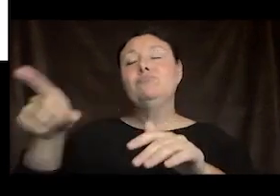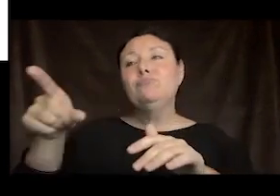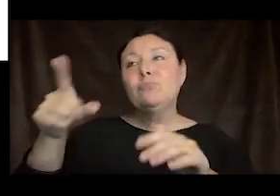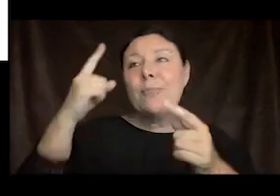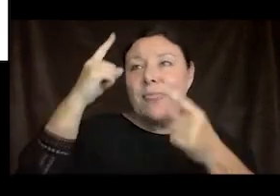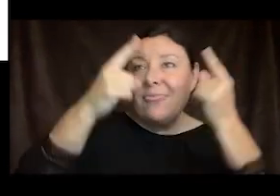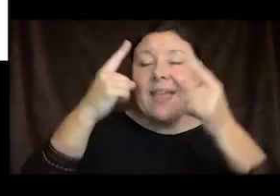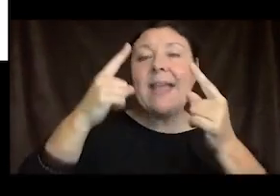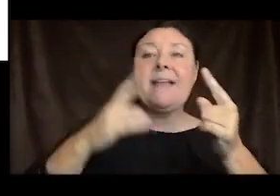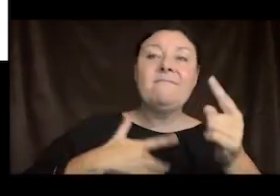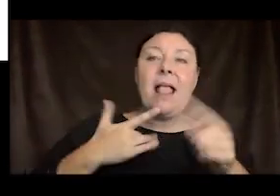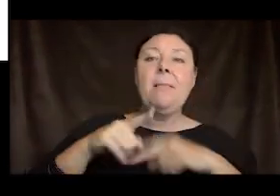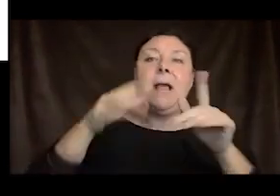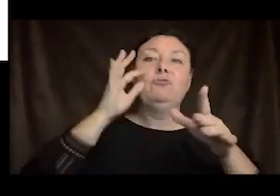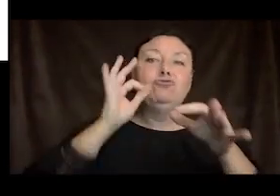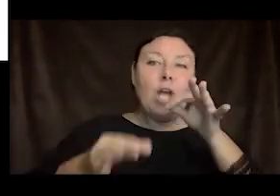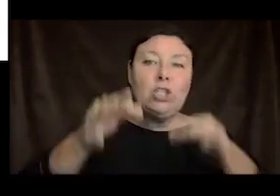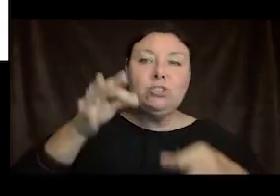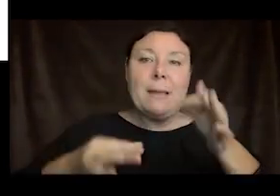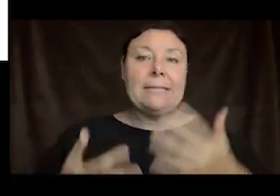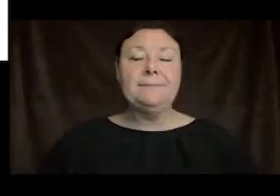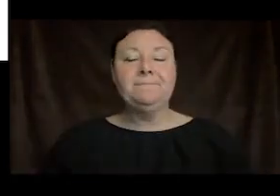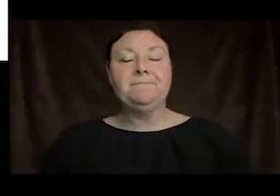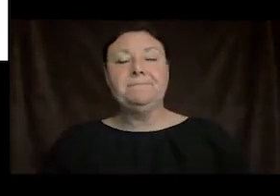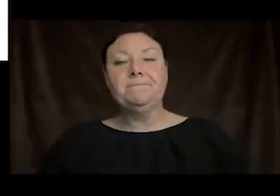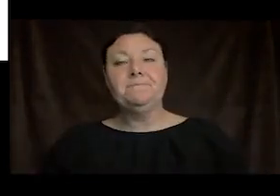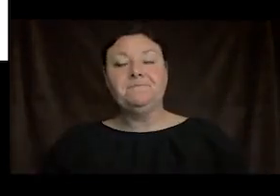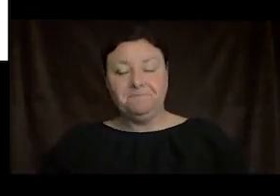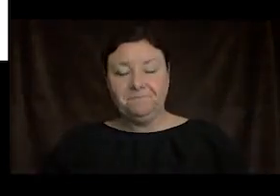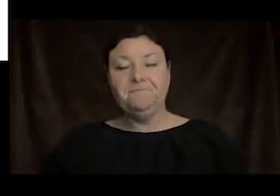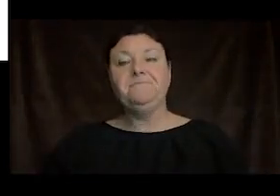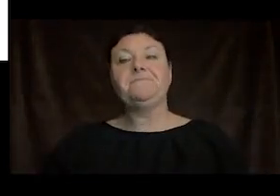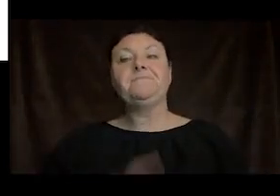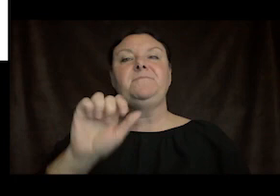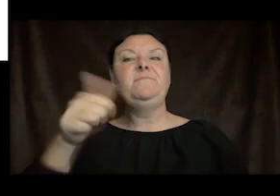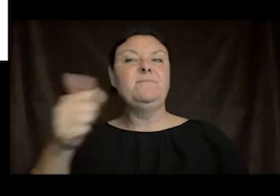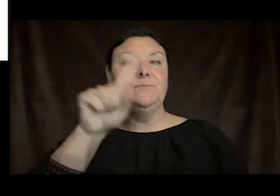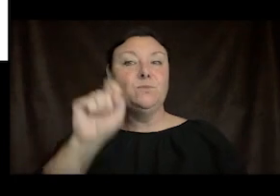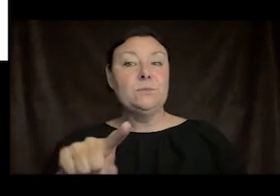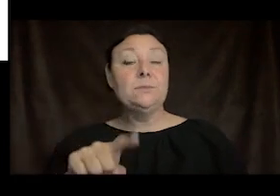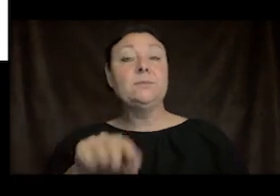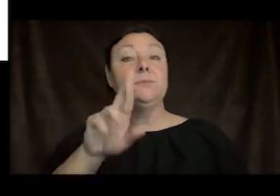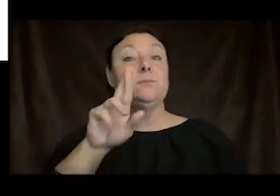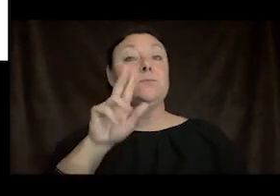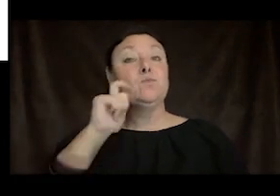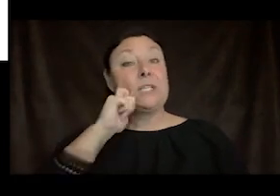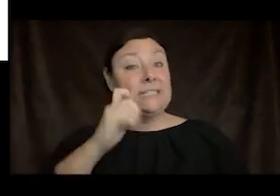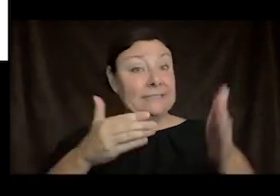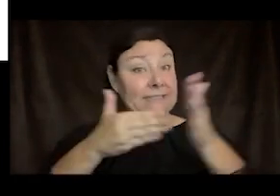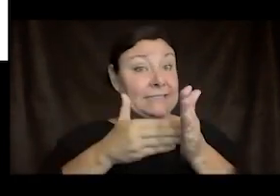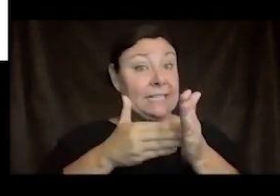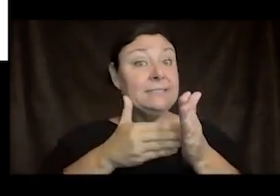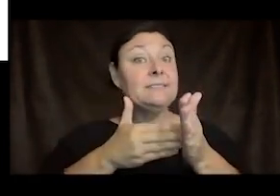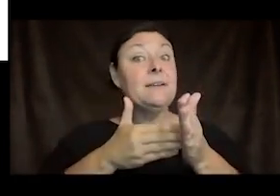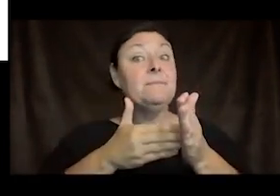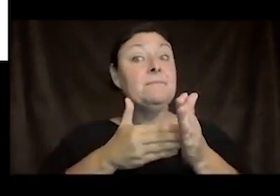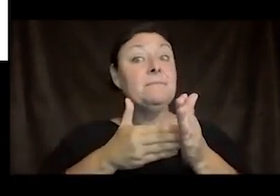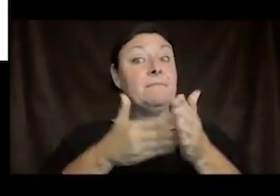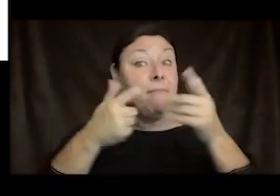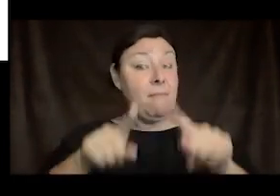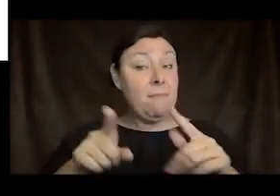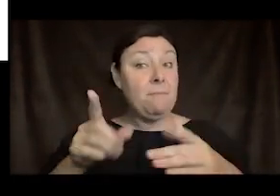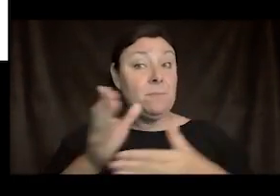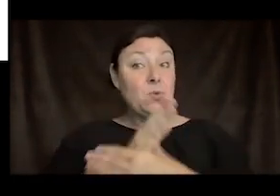judgment. Great, thank you. The next question, does racism exist between diverse communities